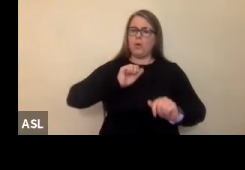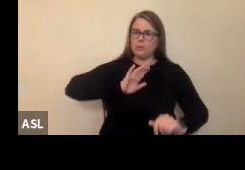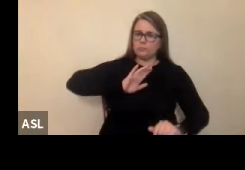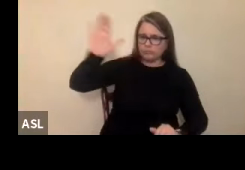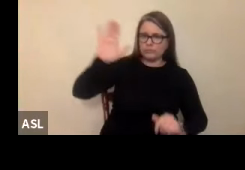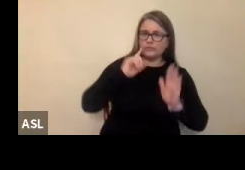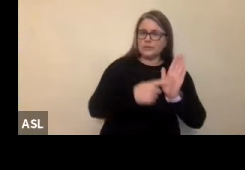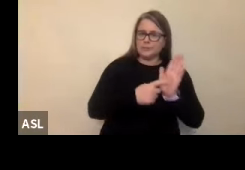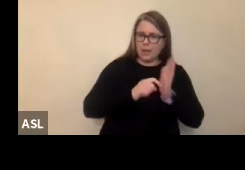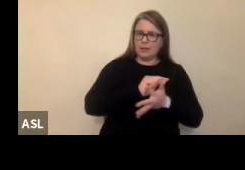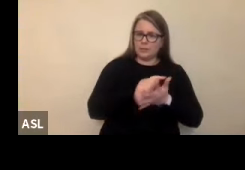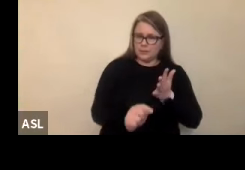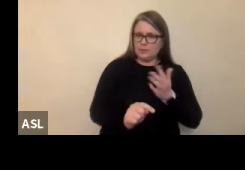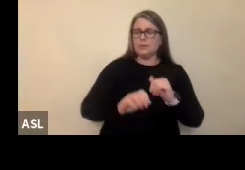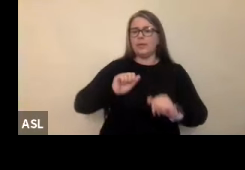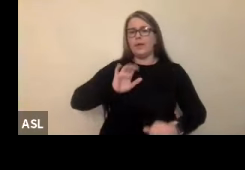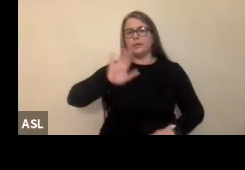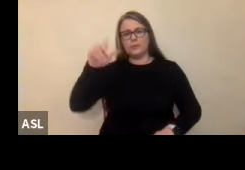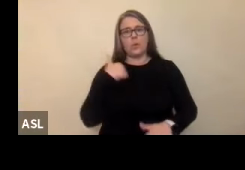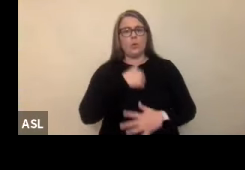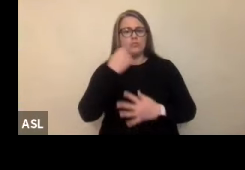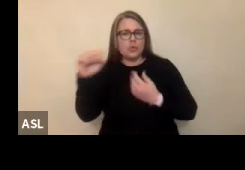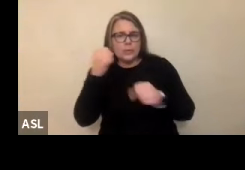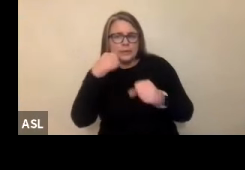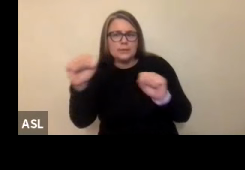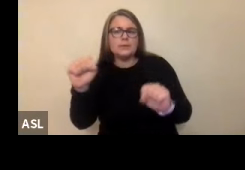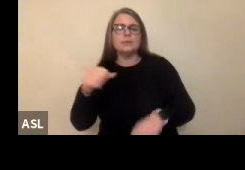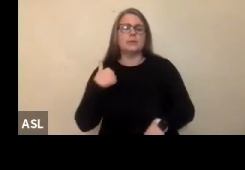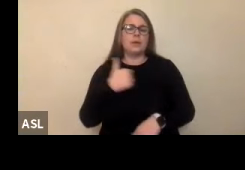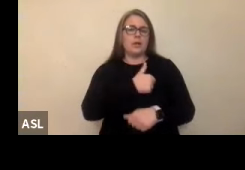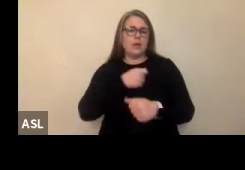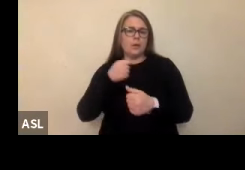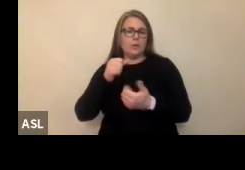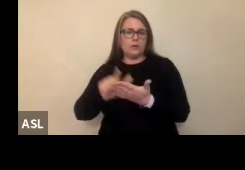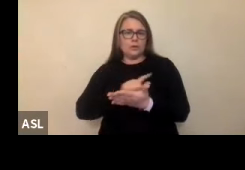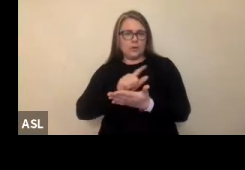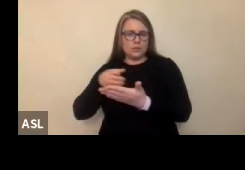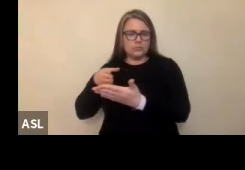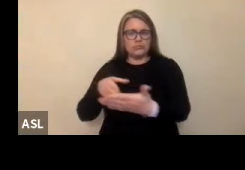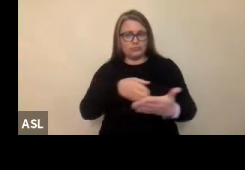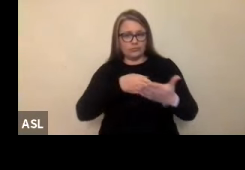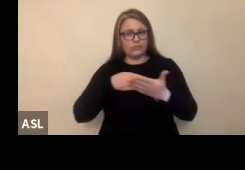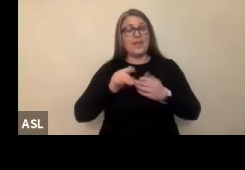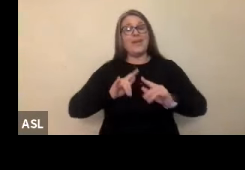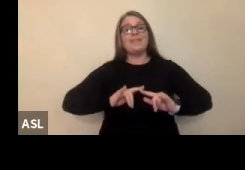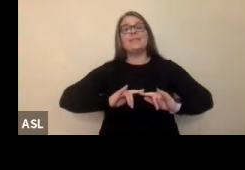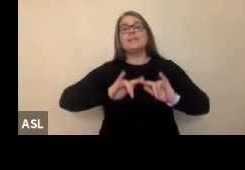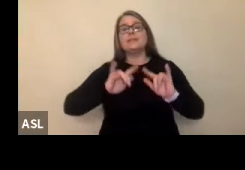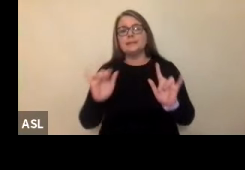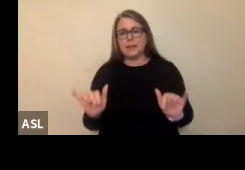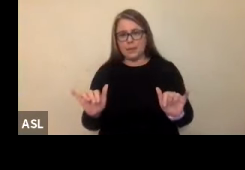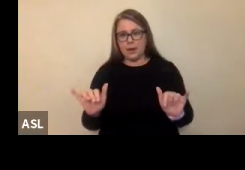we file lawsuits and engage in these strategies and tactics for social change, we work